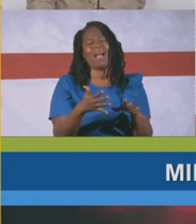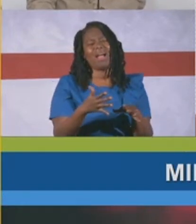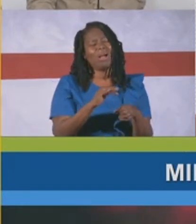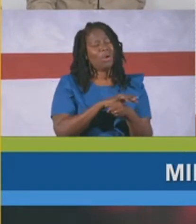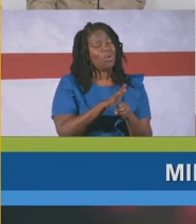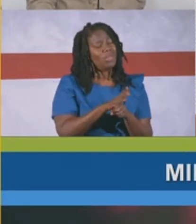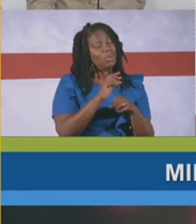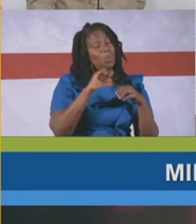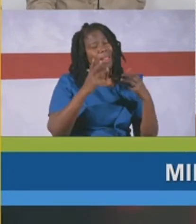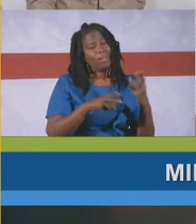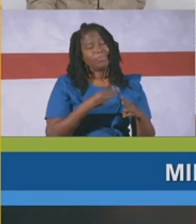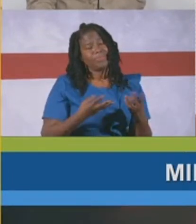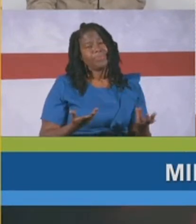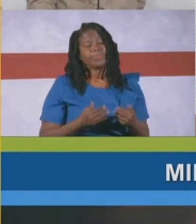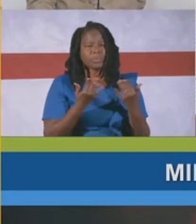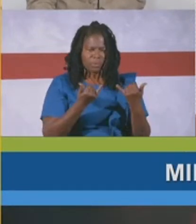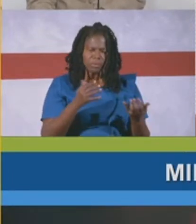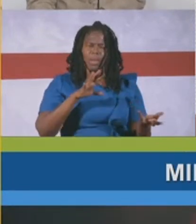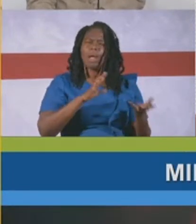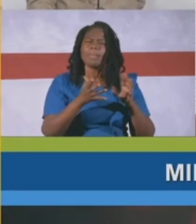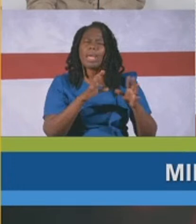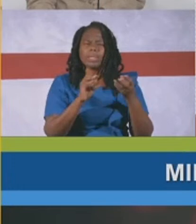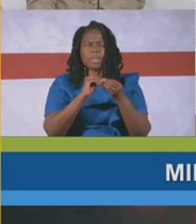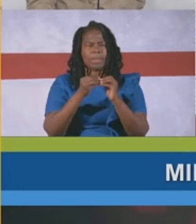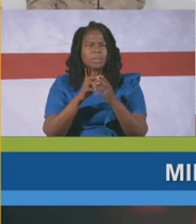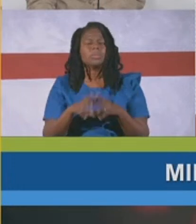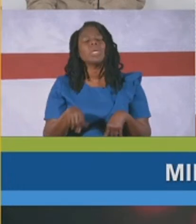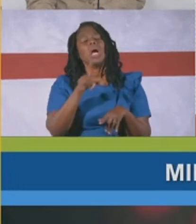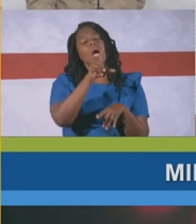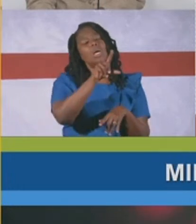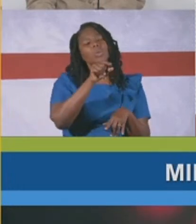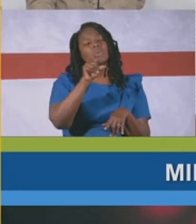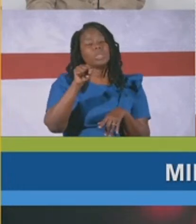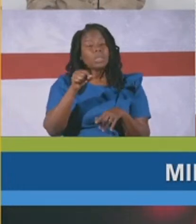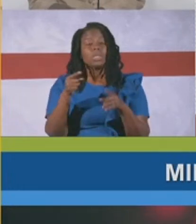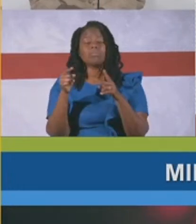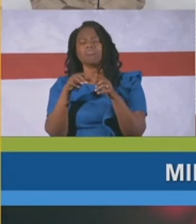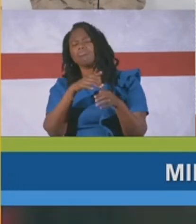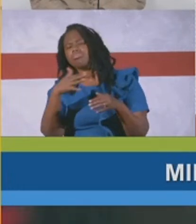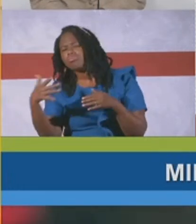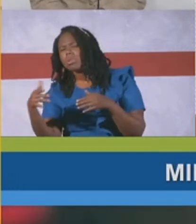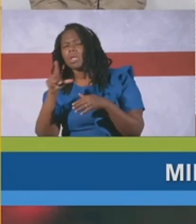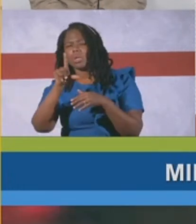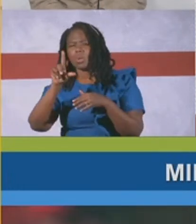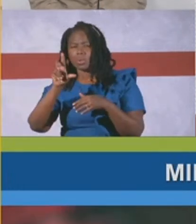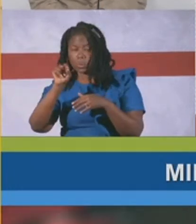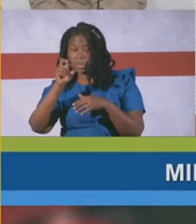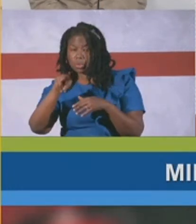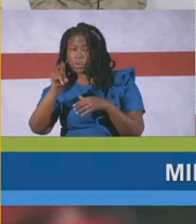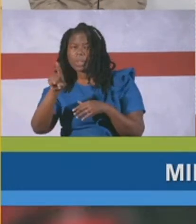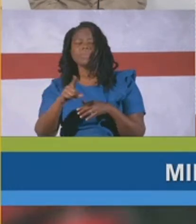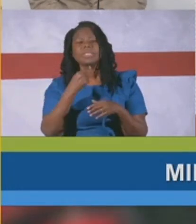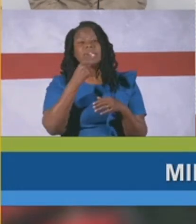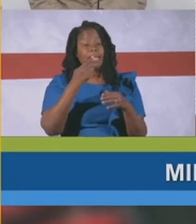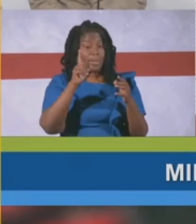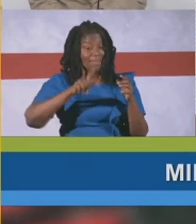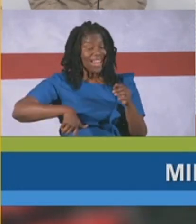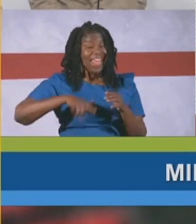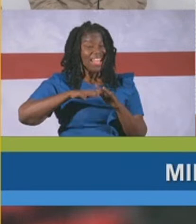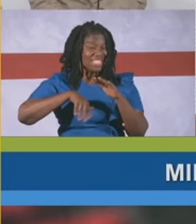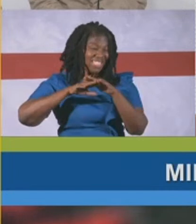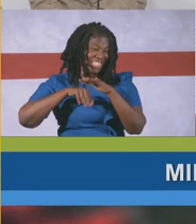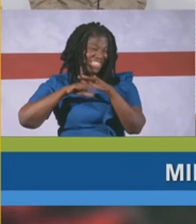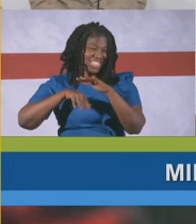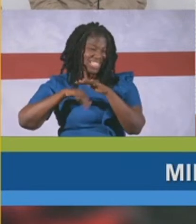Just to comparatively look at the figures, 2020 to 2021, we would have had less cases of TB